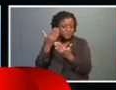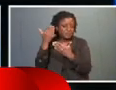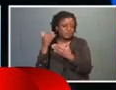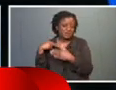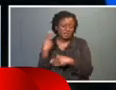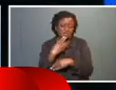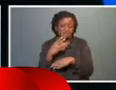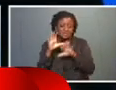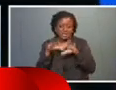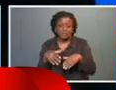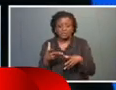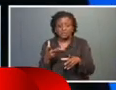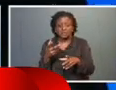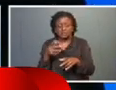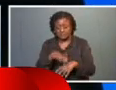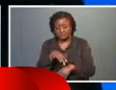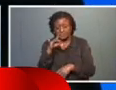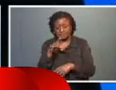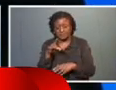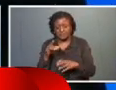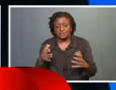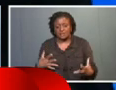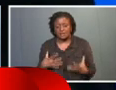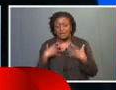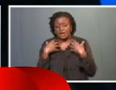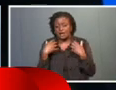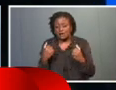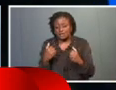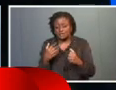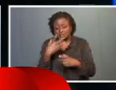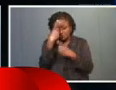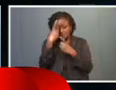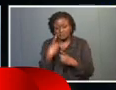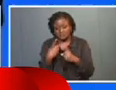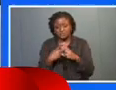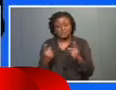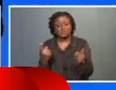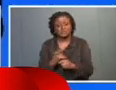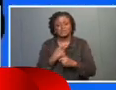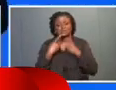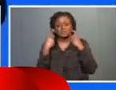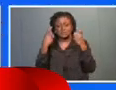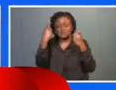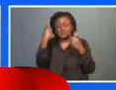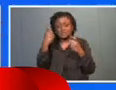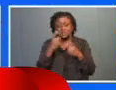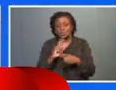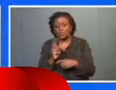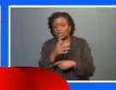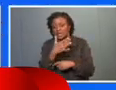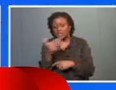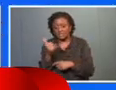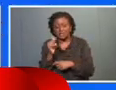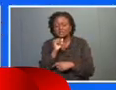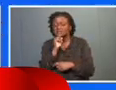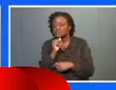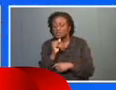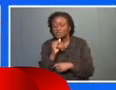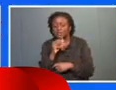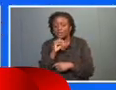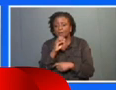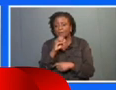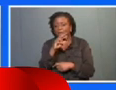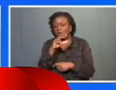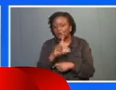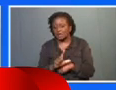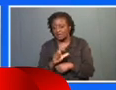we summon the courage and ingenuity and determination to succeed where they did not? Morally and ethically, it